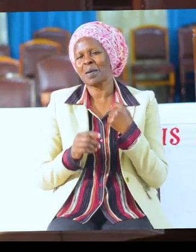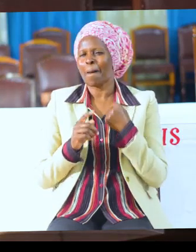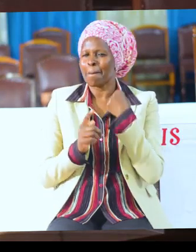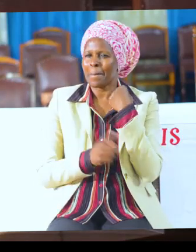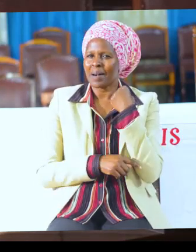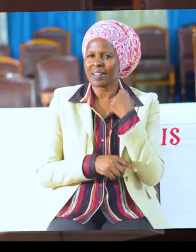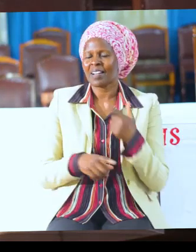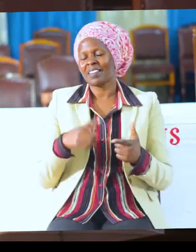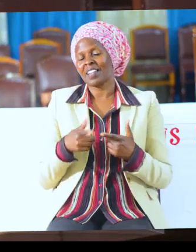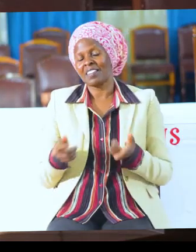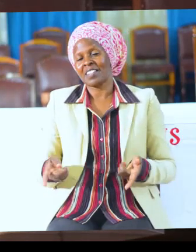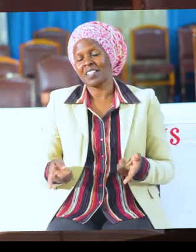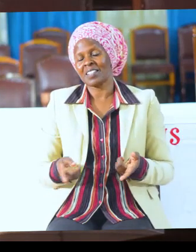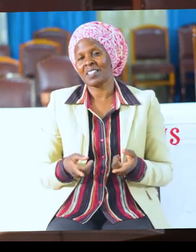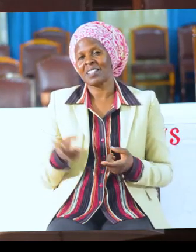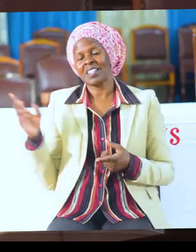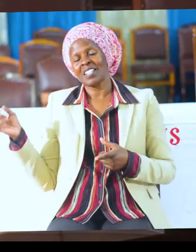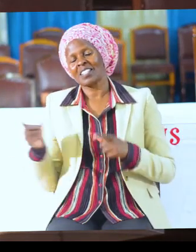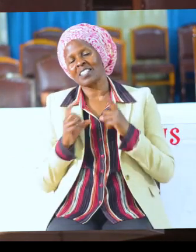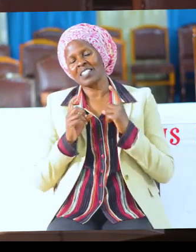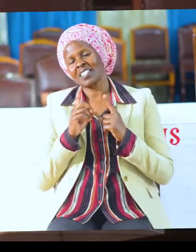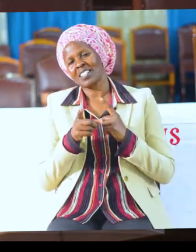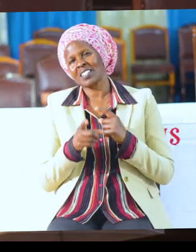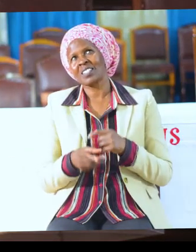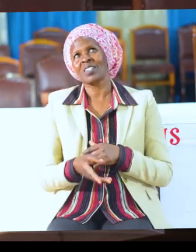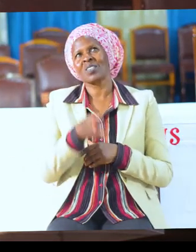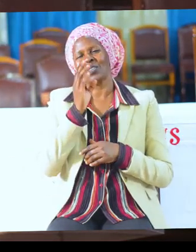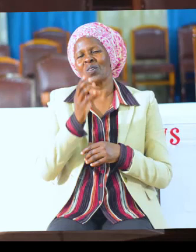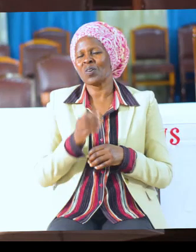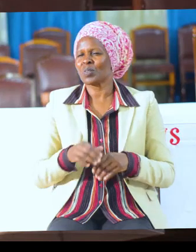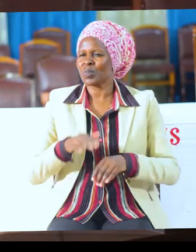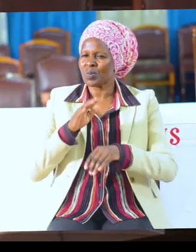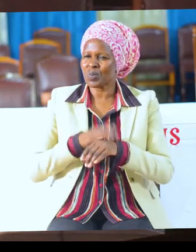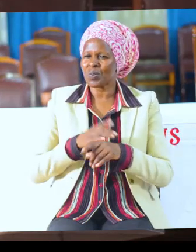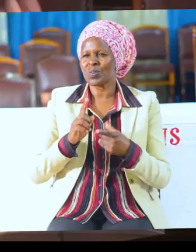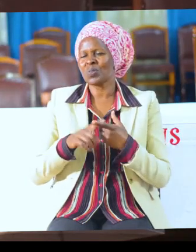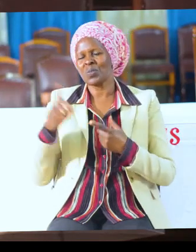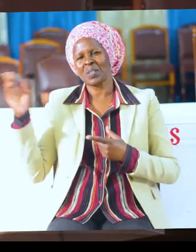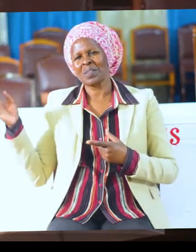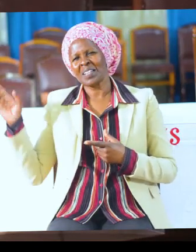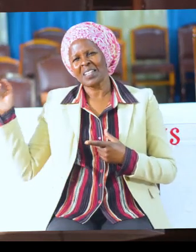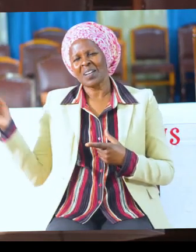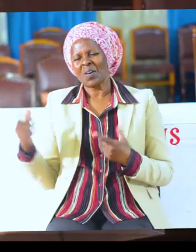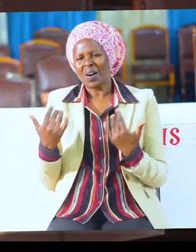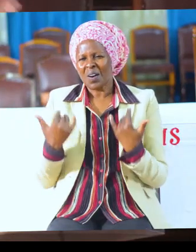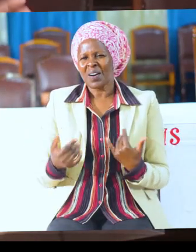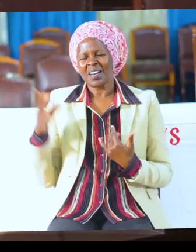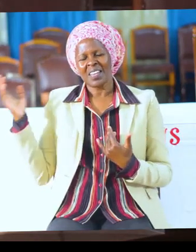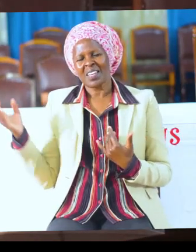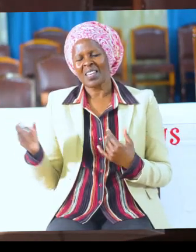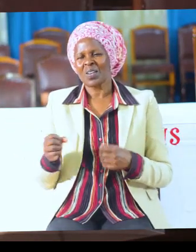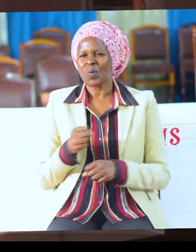other day, and I was saying, God, you have been so gracious to me. Now I'm old enough, and I've never